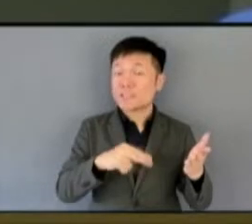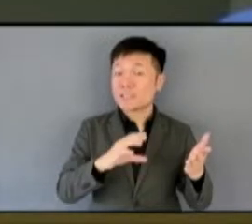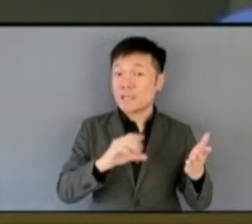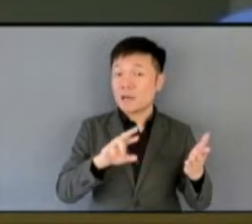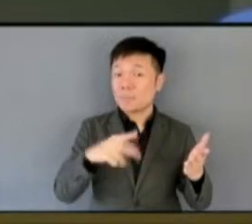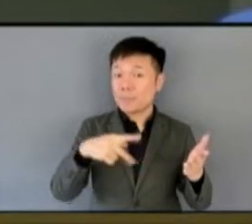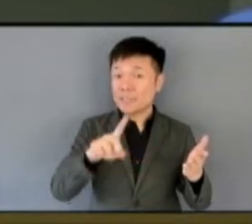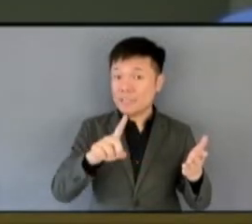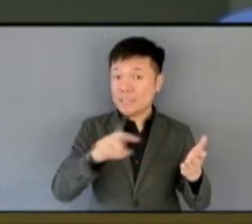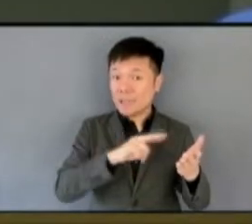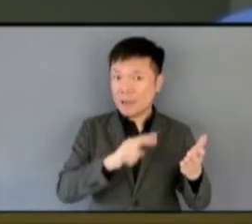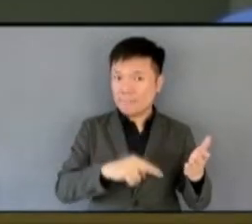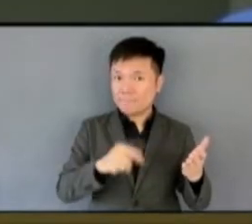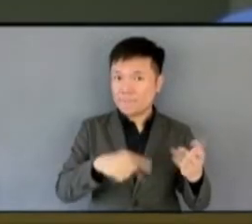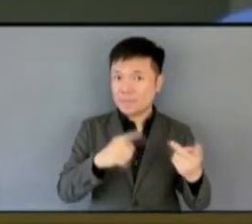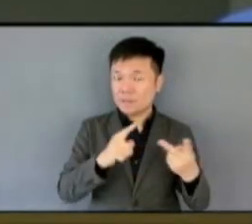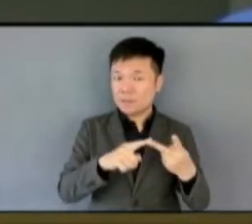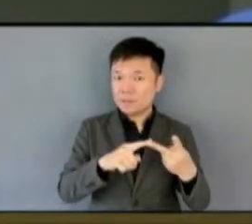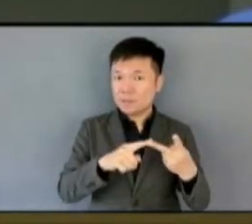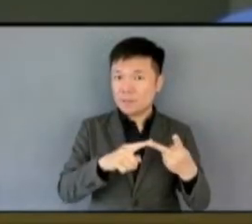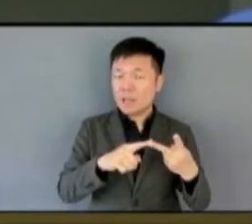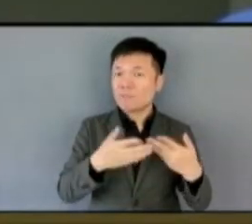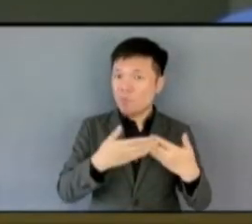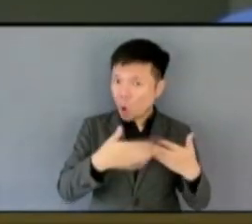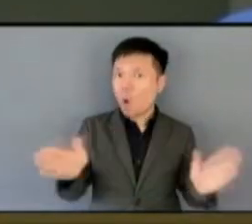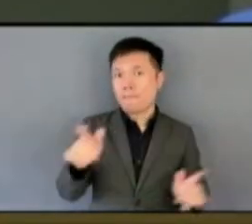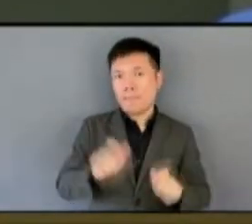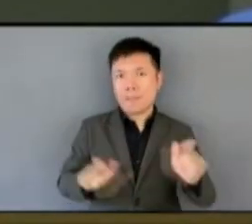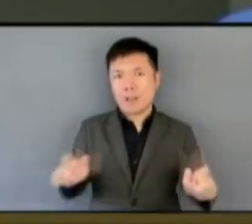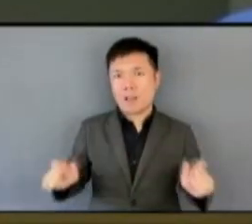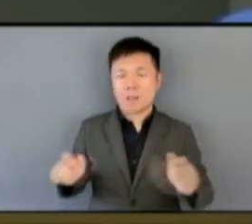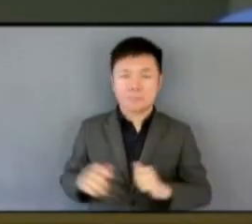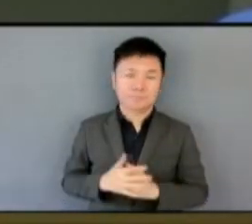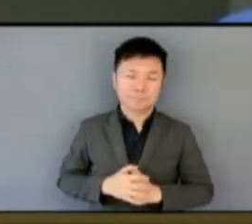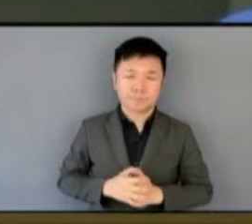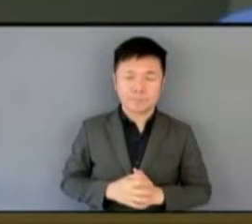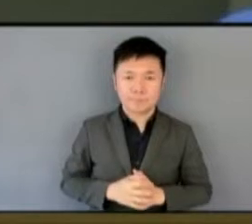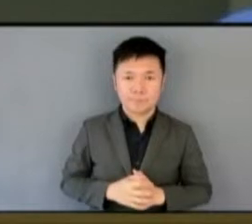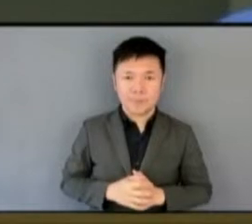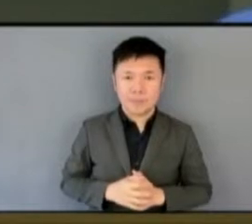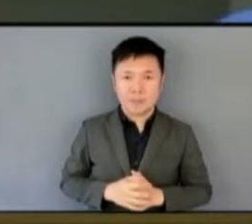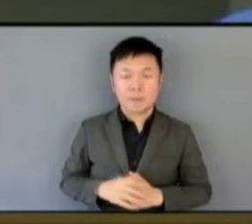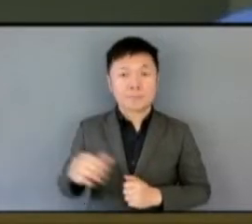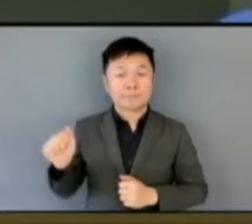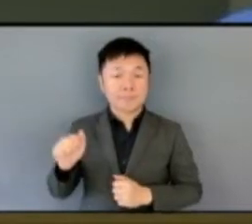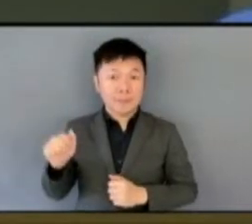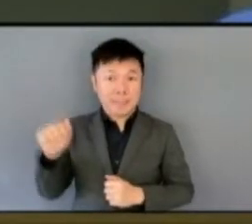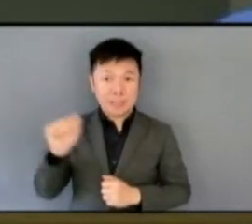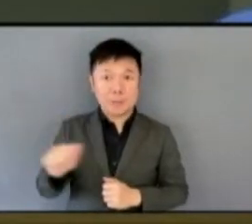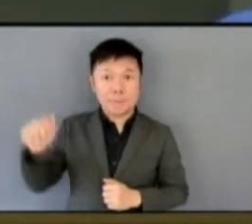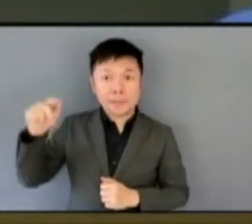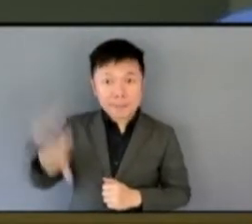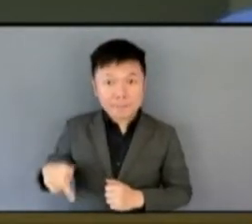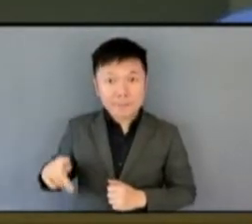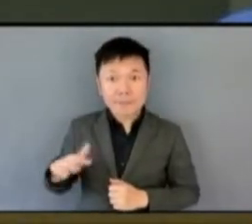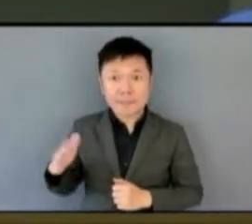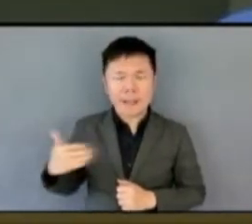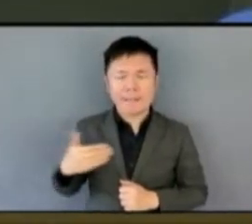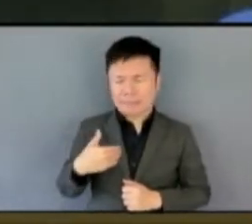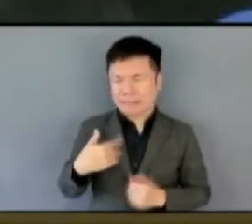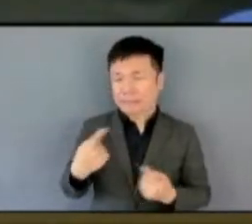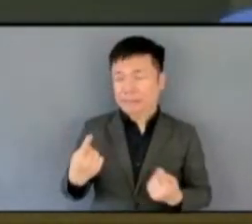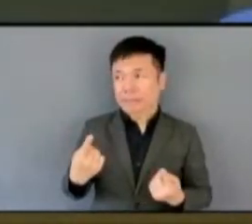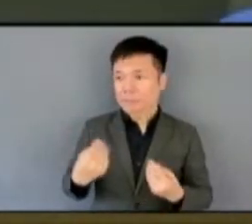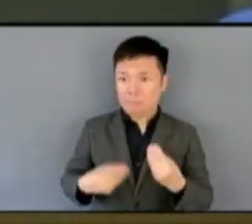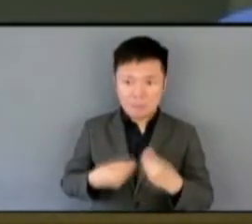or CRPD, regardless of age. Many countries in Asia and the Pacific region are facing the realities of an